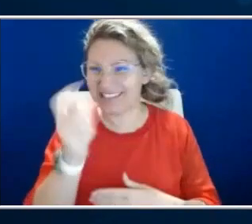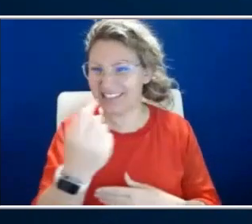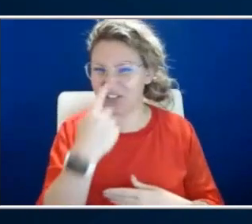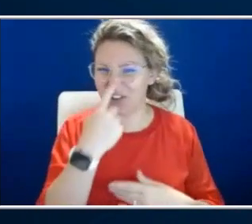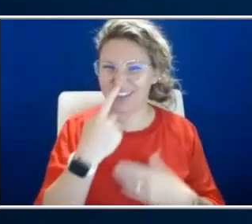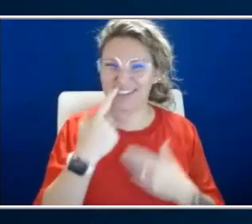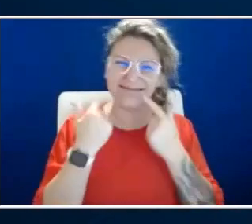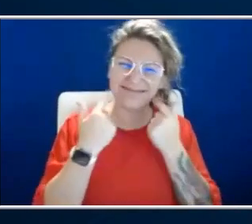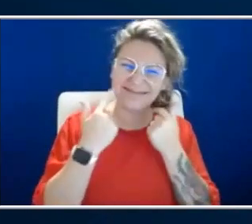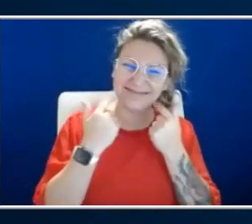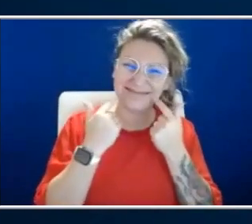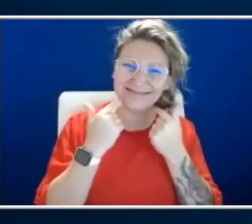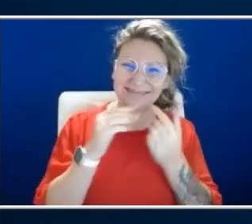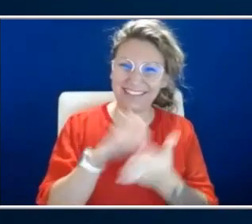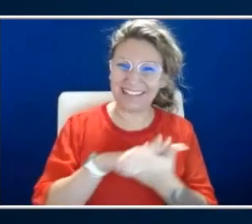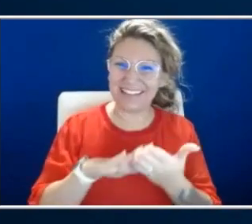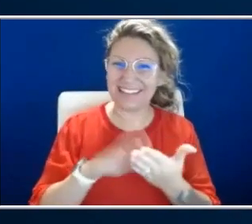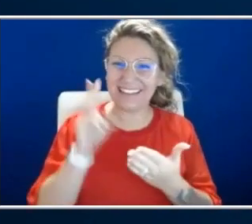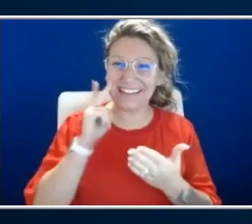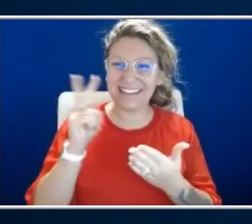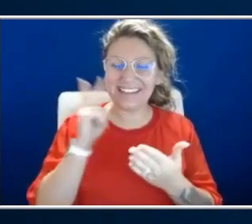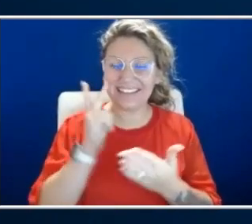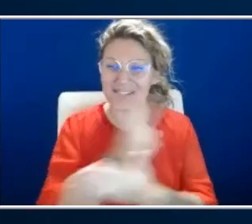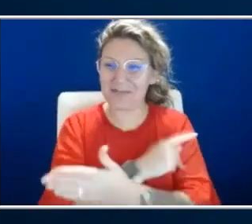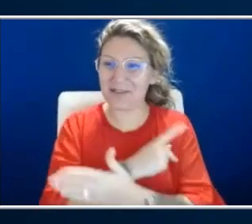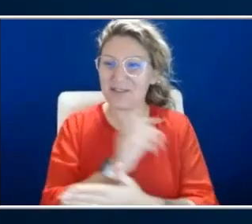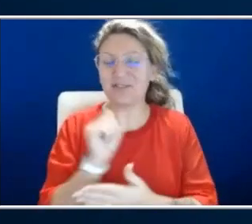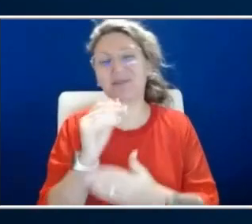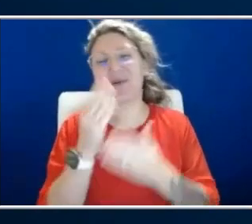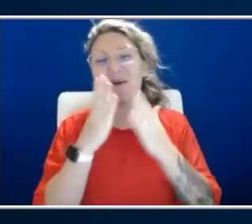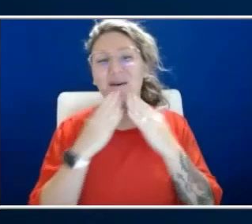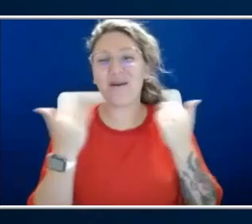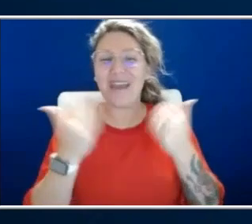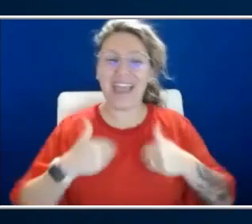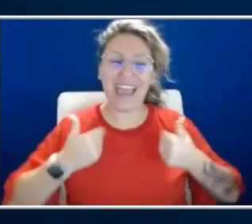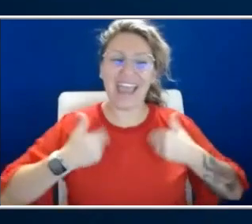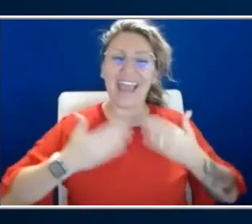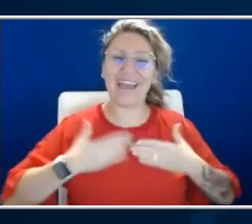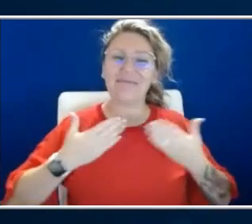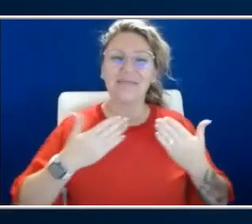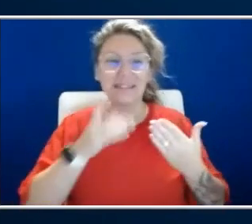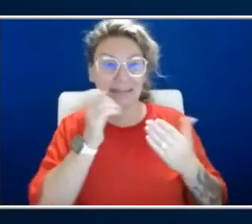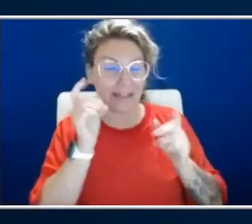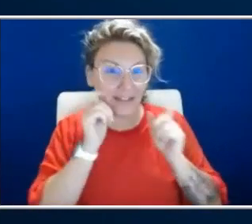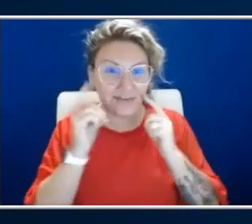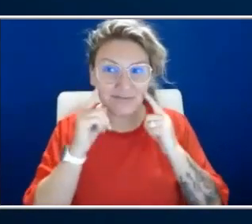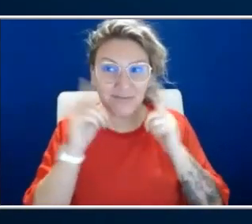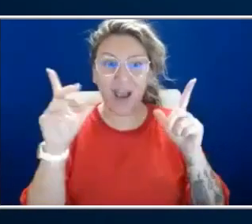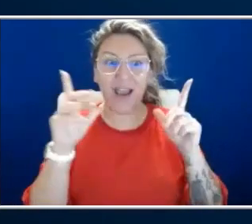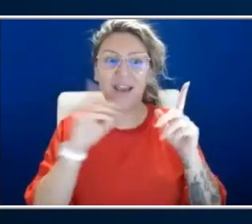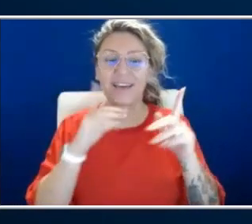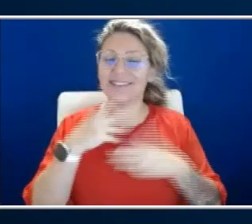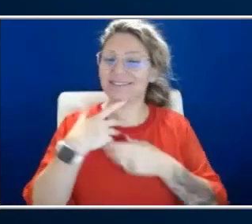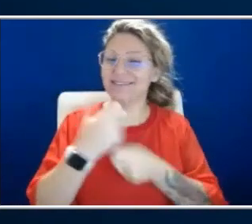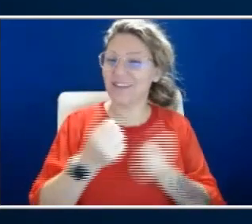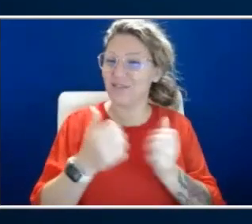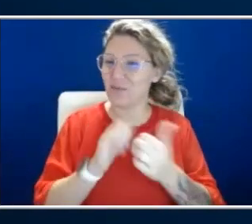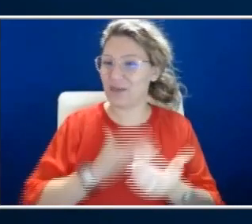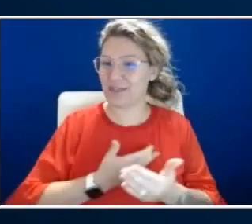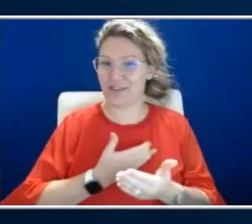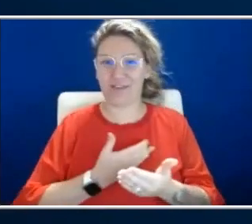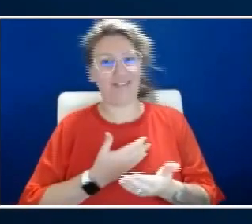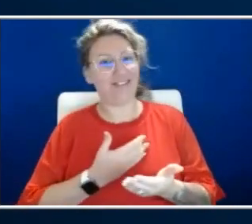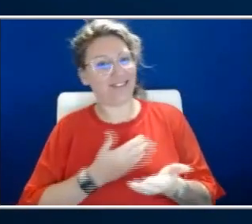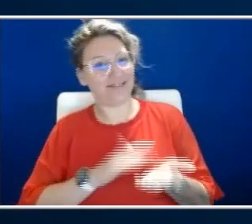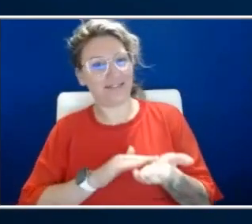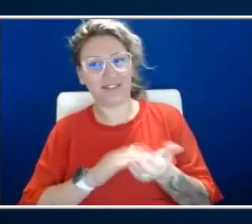so nice to see a patient so happy and smiling. And I mean, it's not a surprise to be so confident in our doctors, but you just look